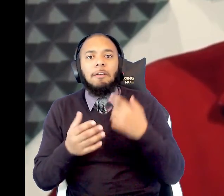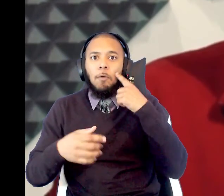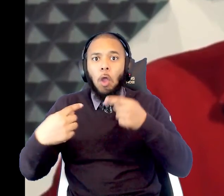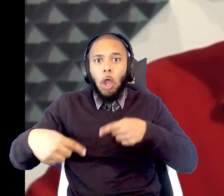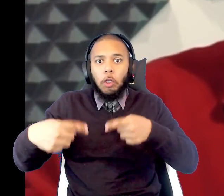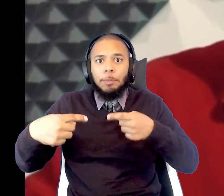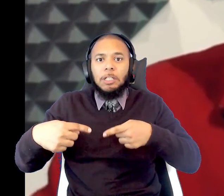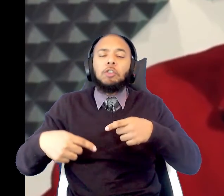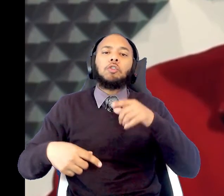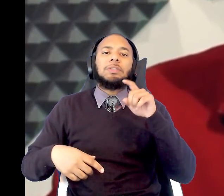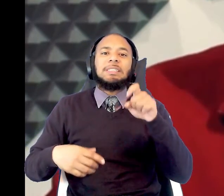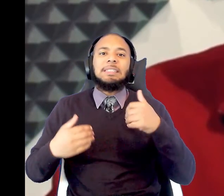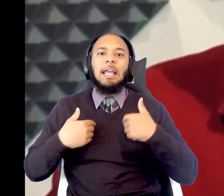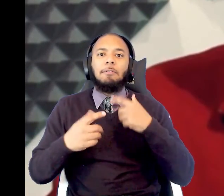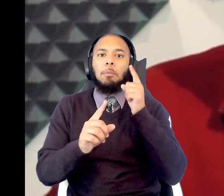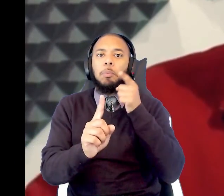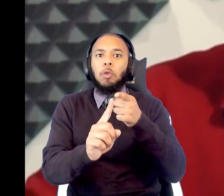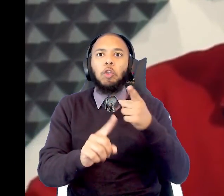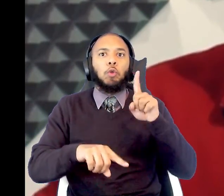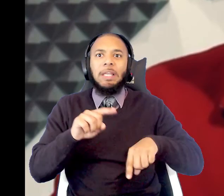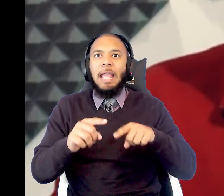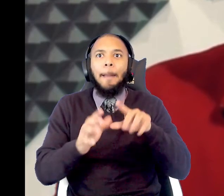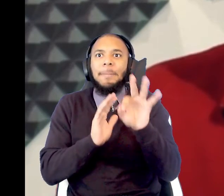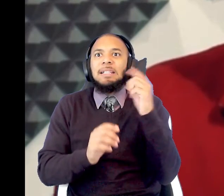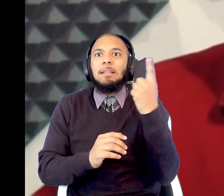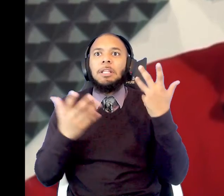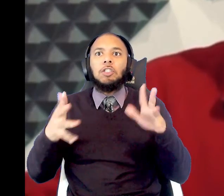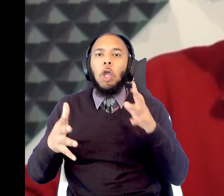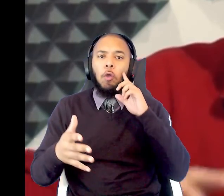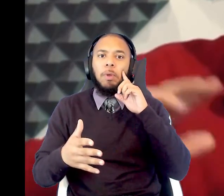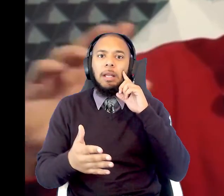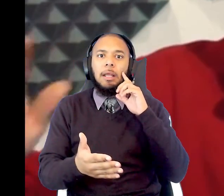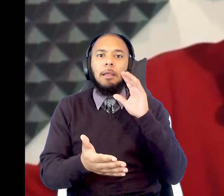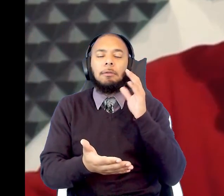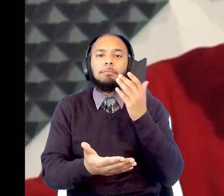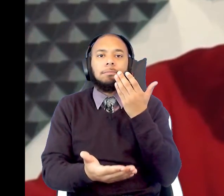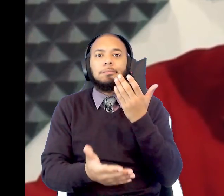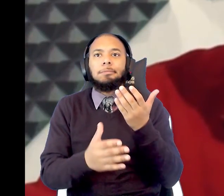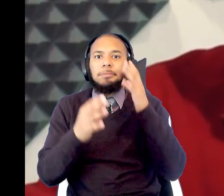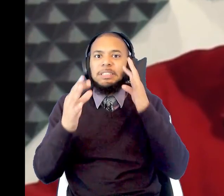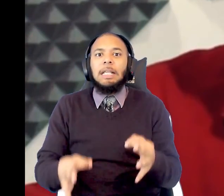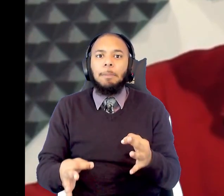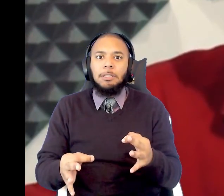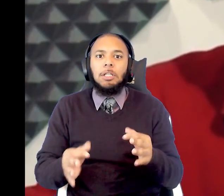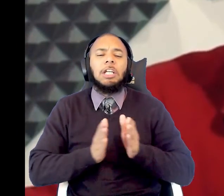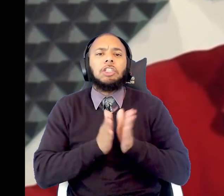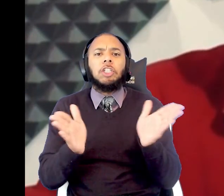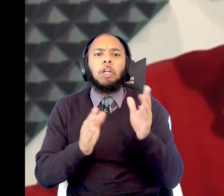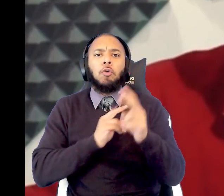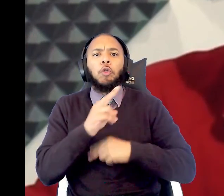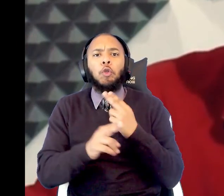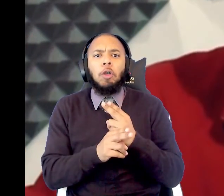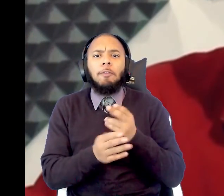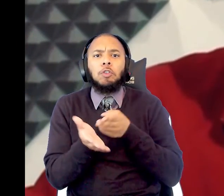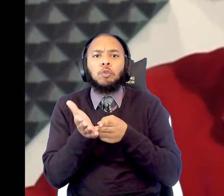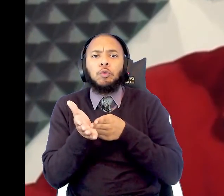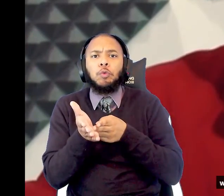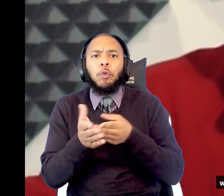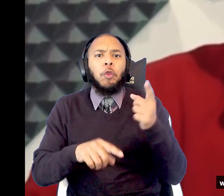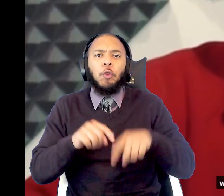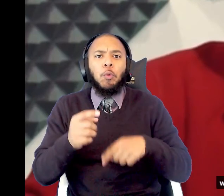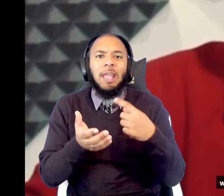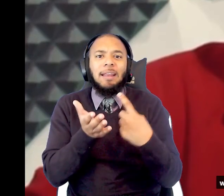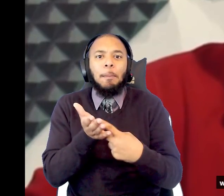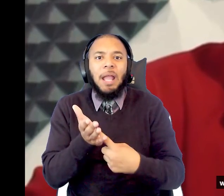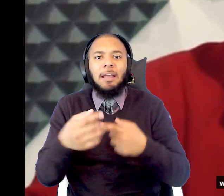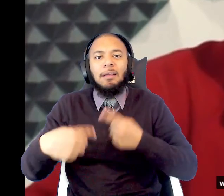the debate. It can't be something that's already settled. All right? A general universal truth is not really debatable. So